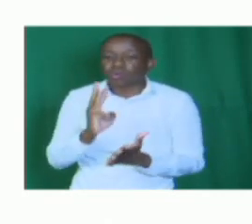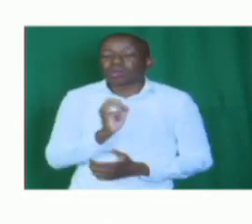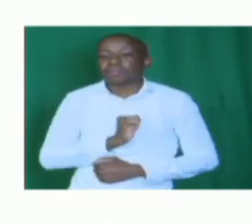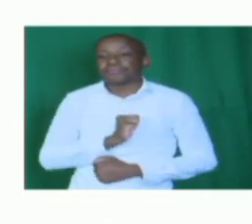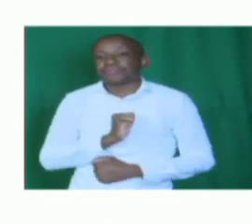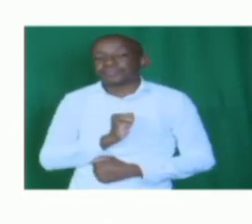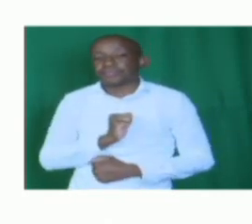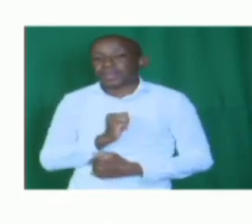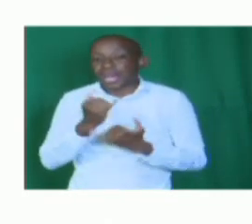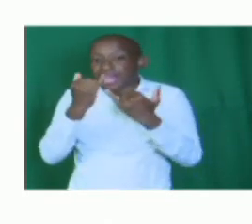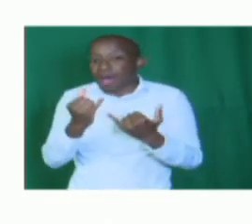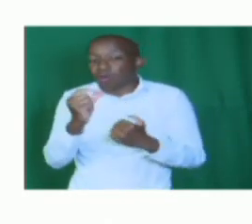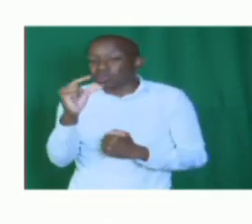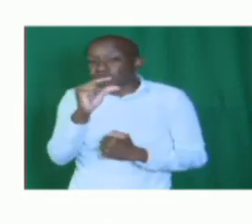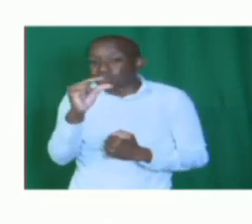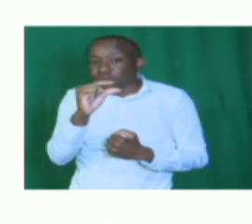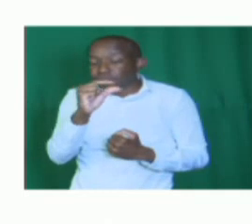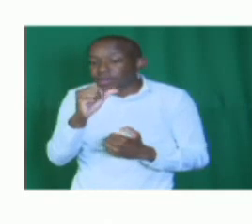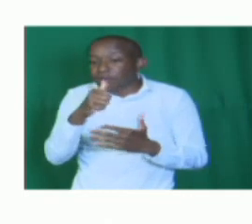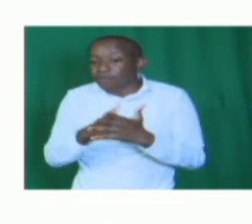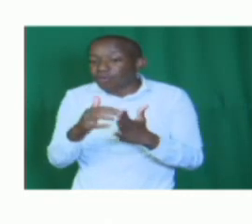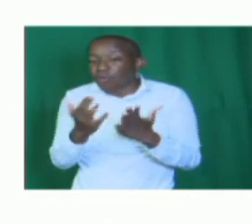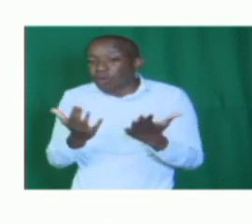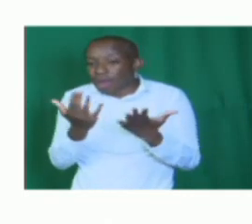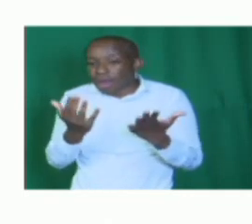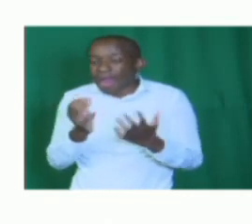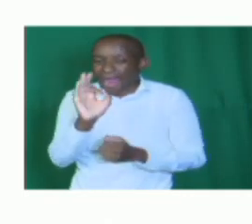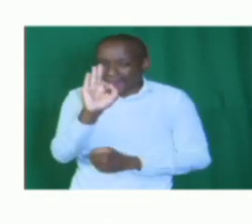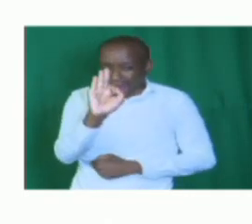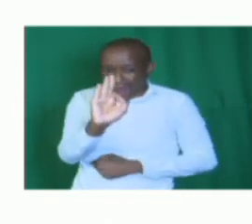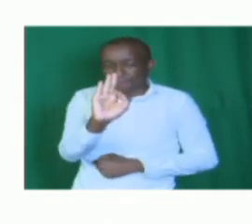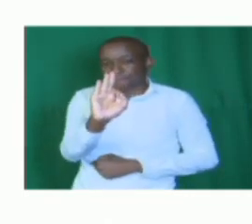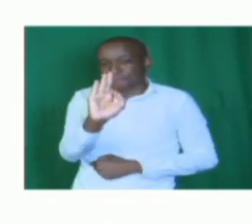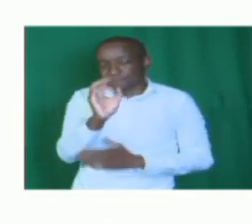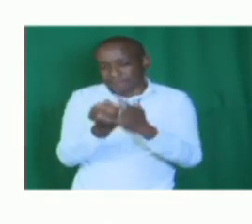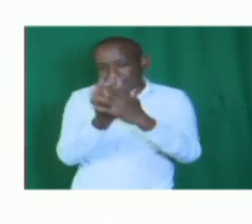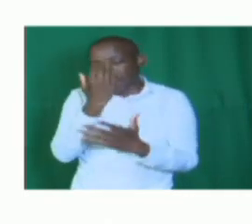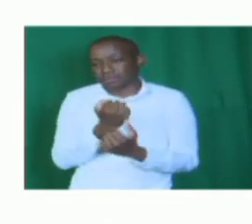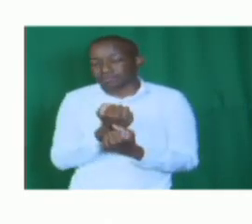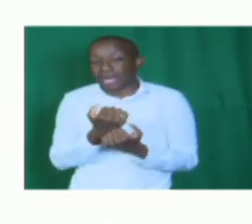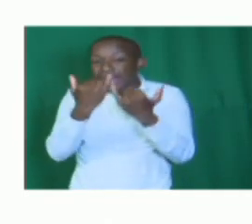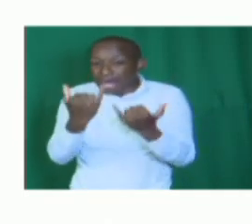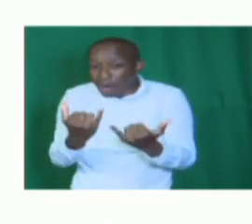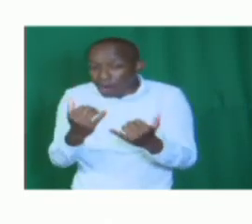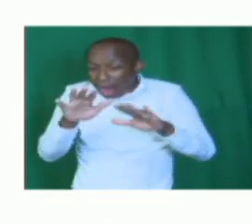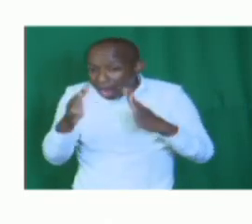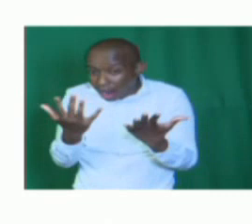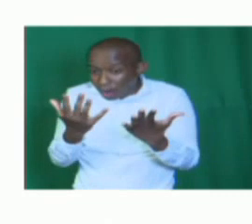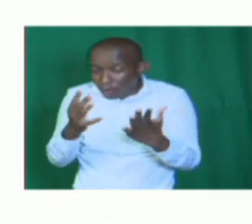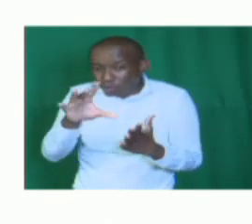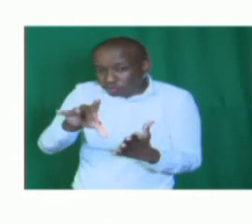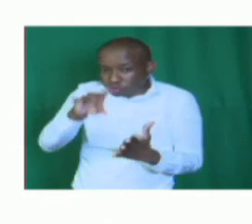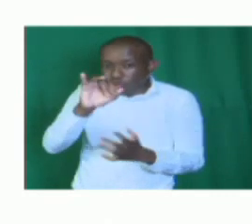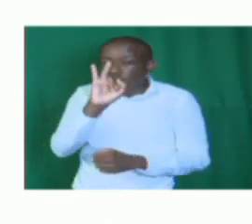calculating the gradient from line F. Let us pick 2 points on